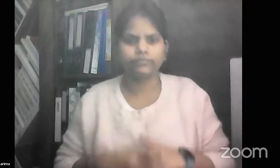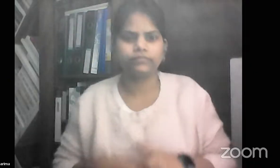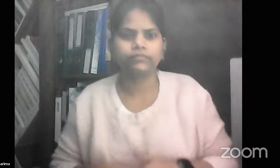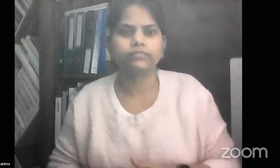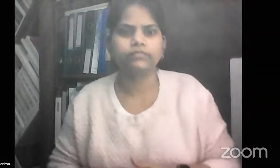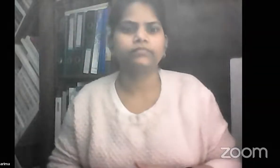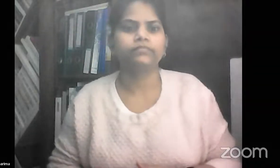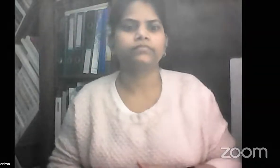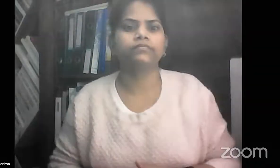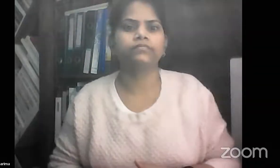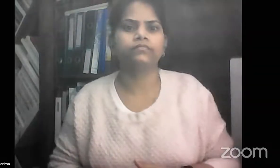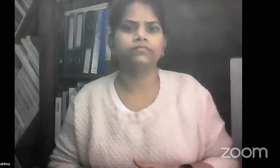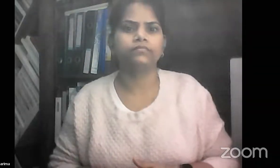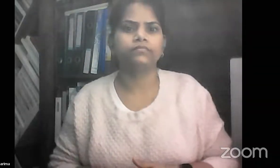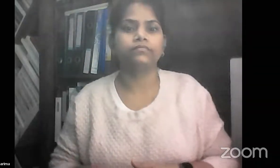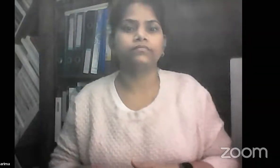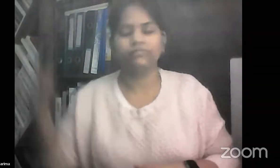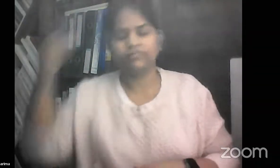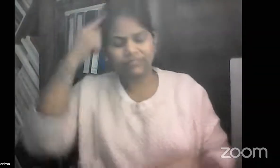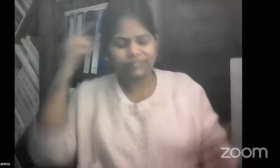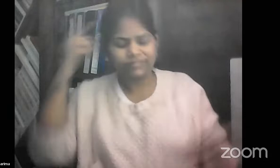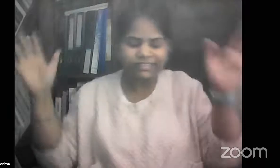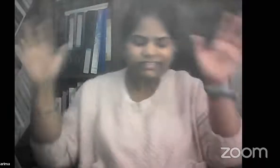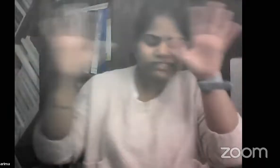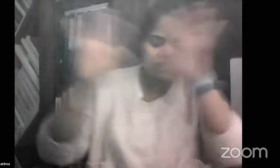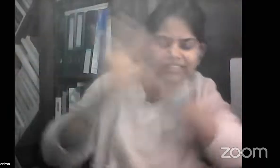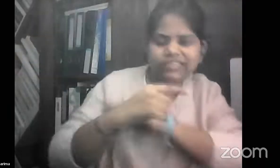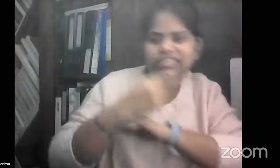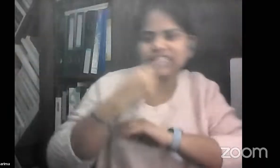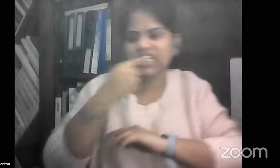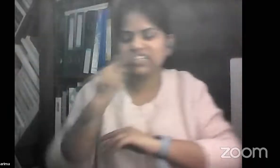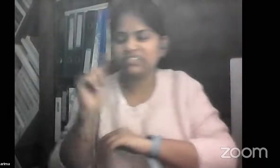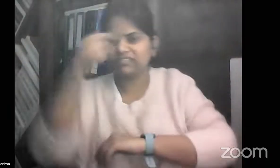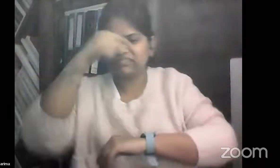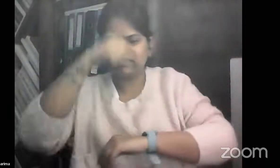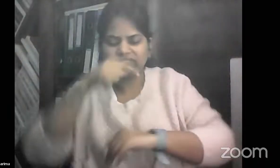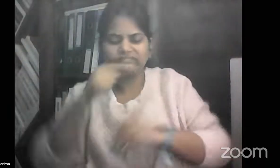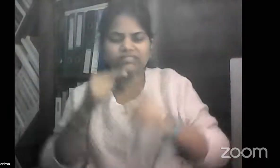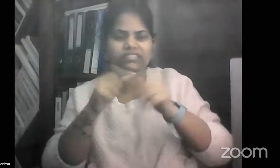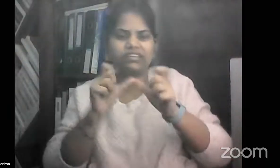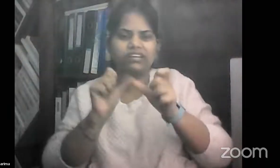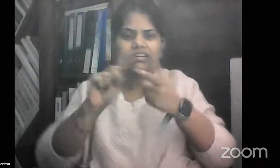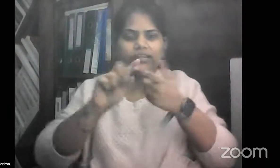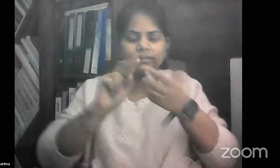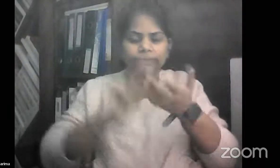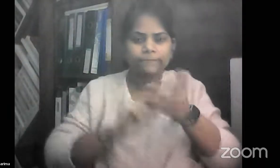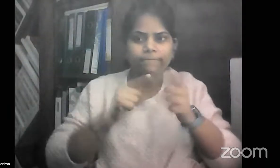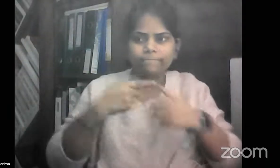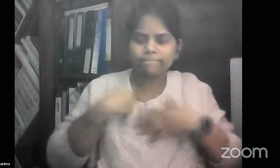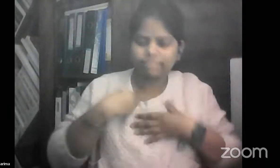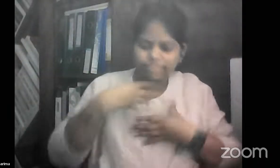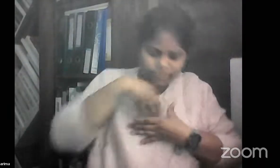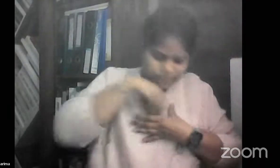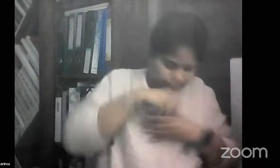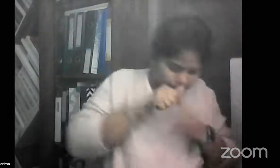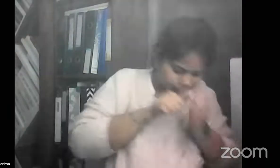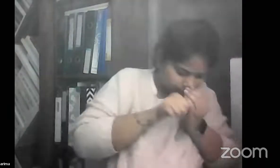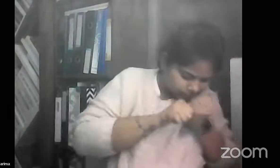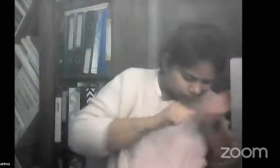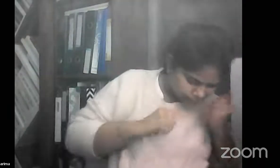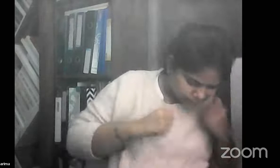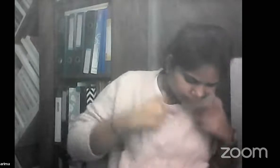my days in this dark world and wide, and that one talent which is death to hide, lost with